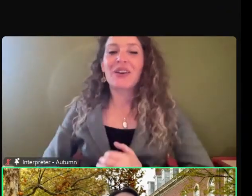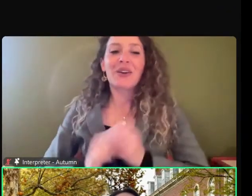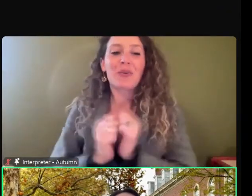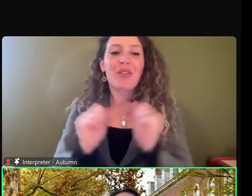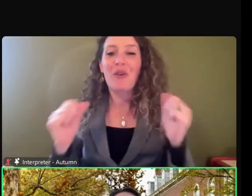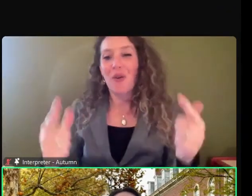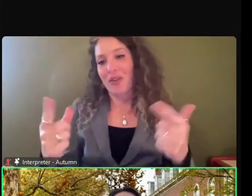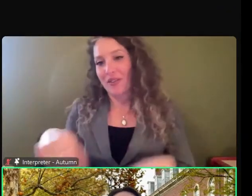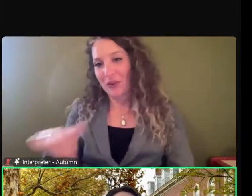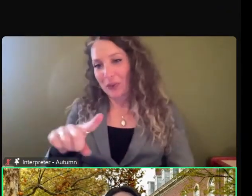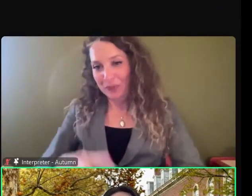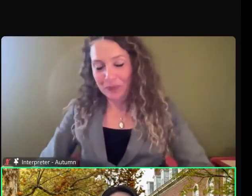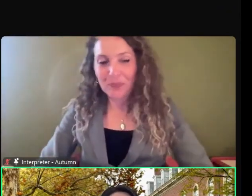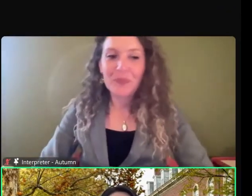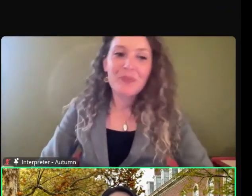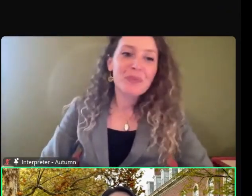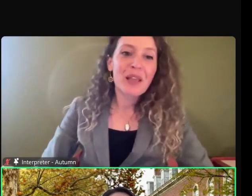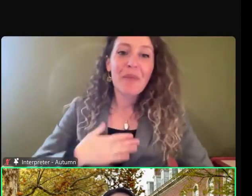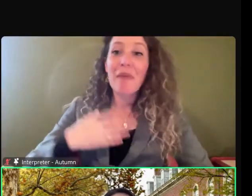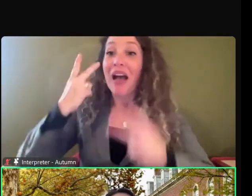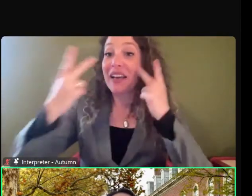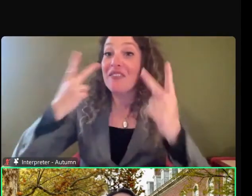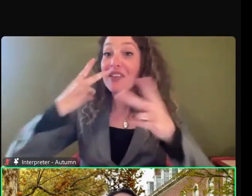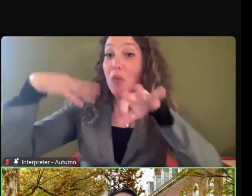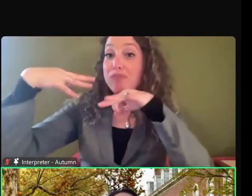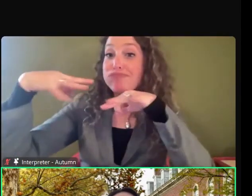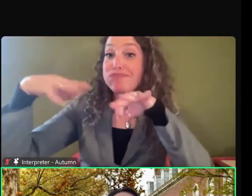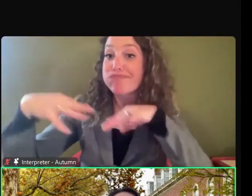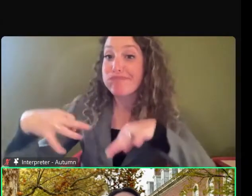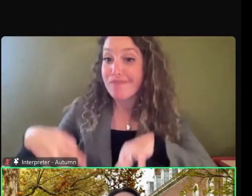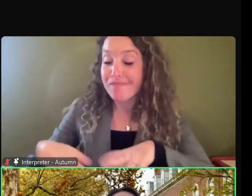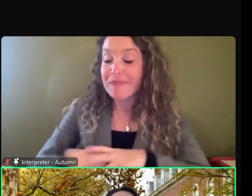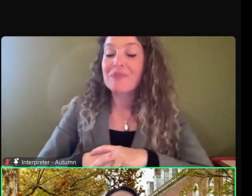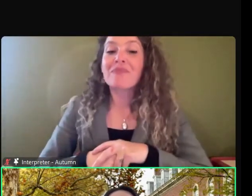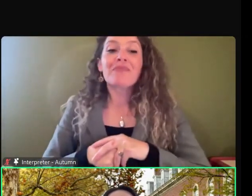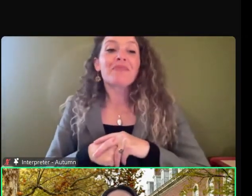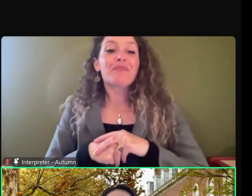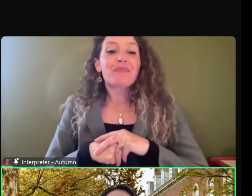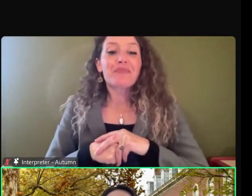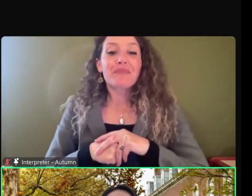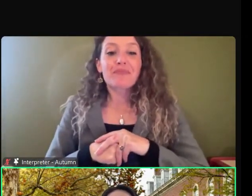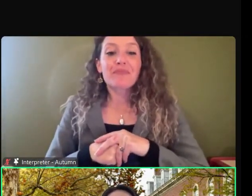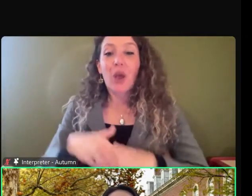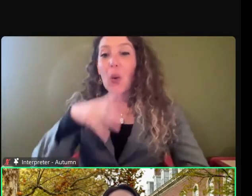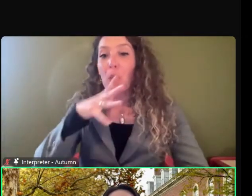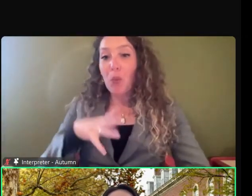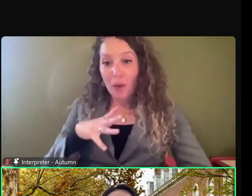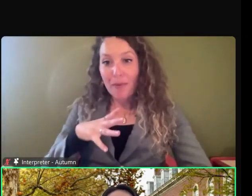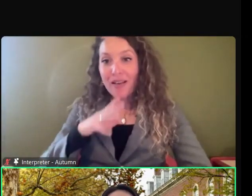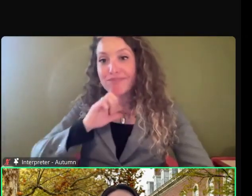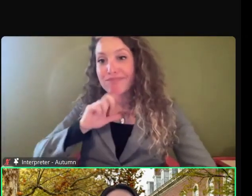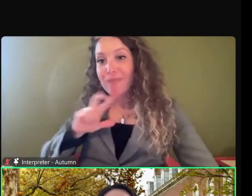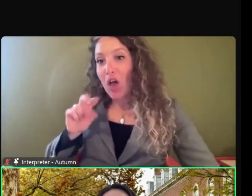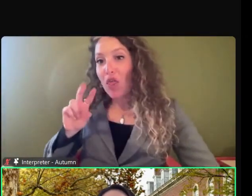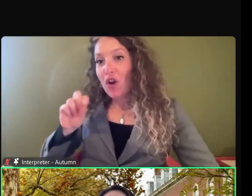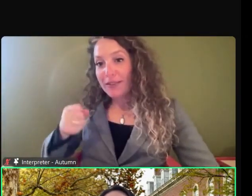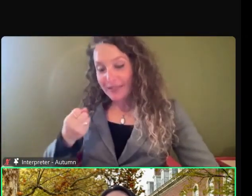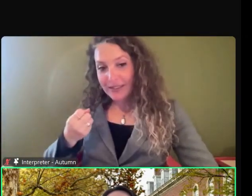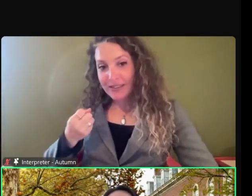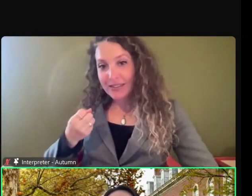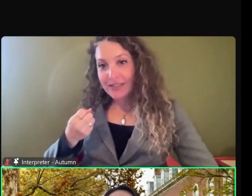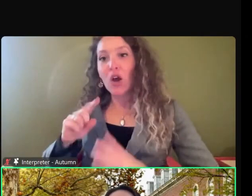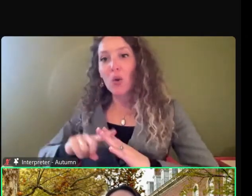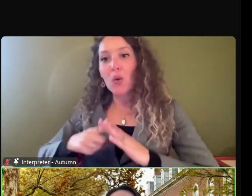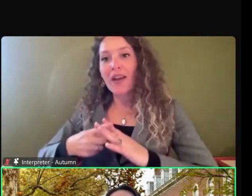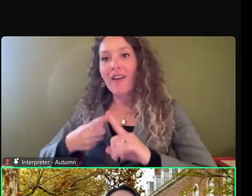today. My visual description is that I'm a woman in my 30s, originally from South